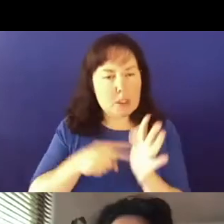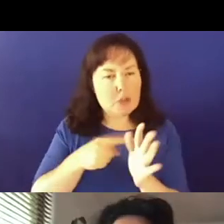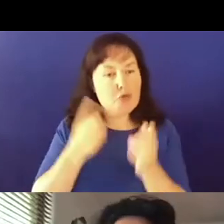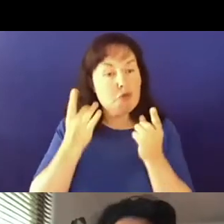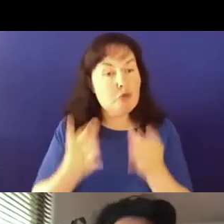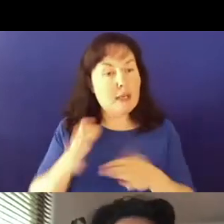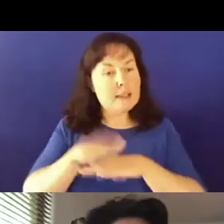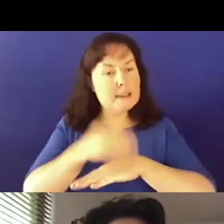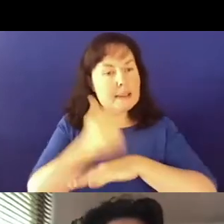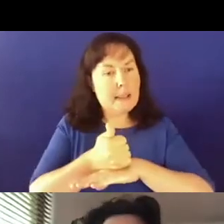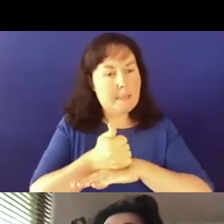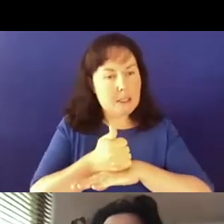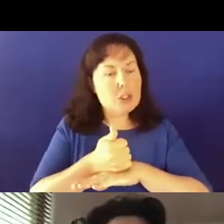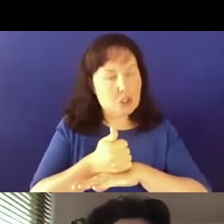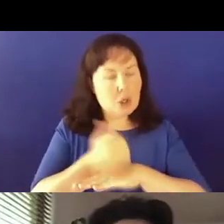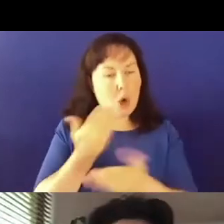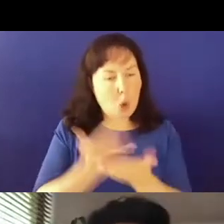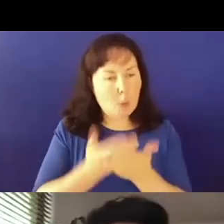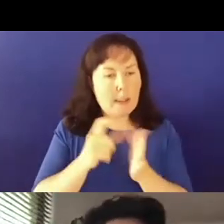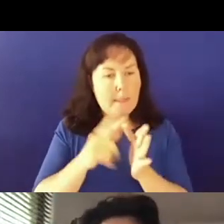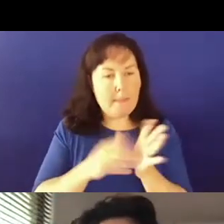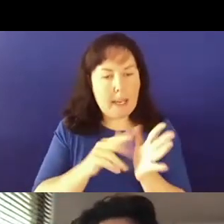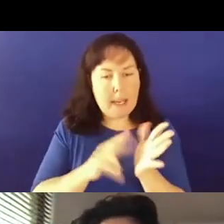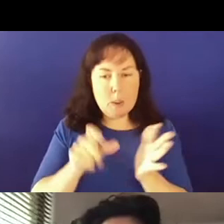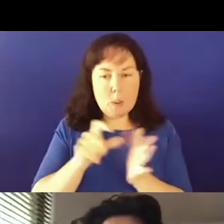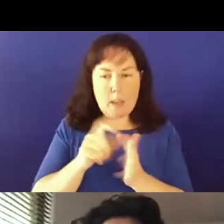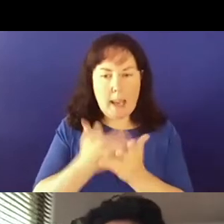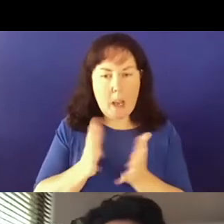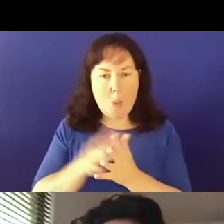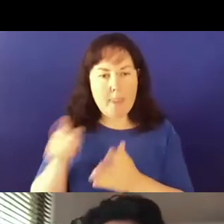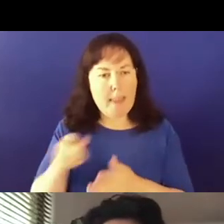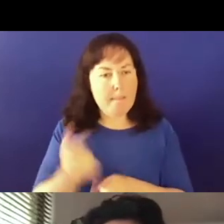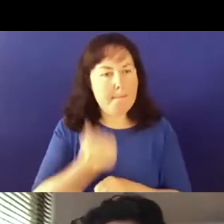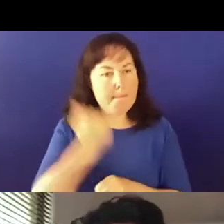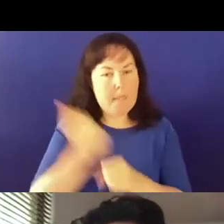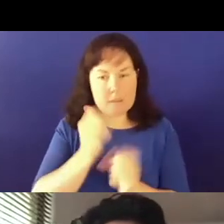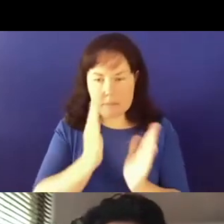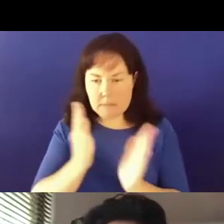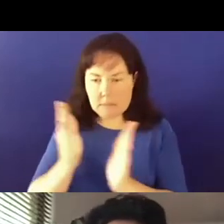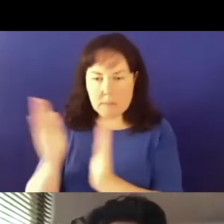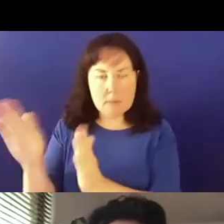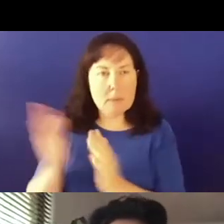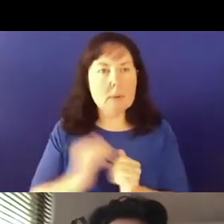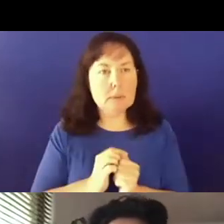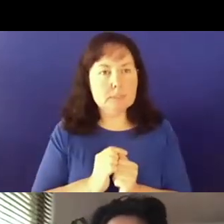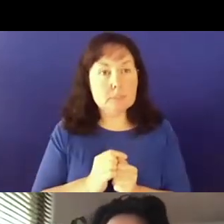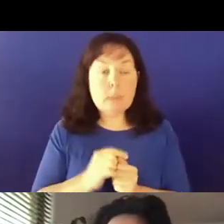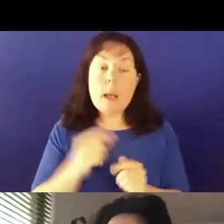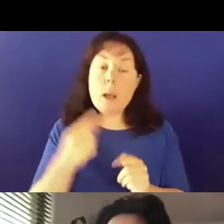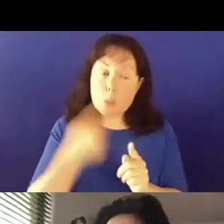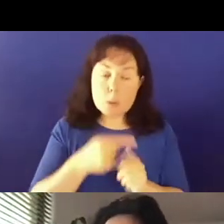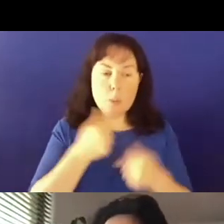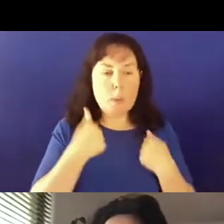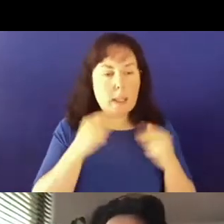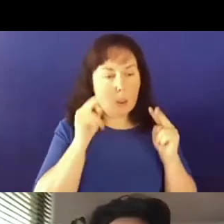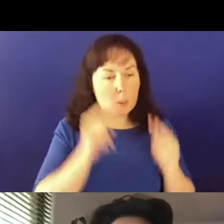So a self-contained, the other thing is a non-returnable series. We are looking for self-contained stories that do fit that 6x10.